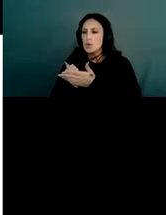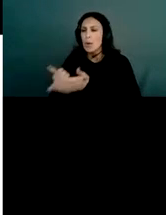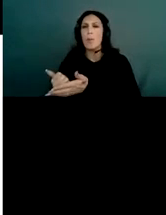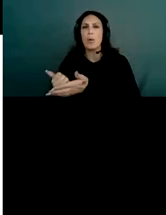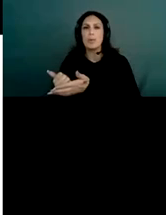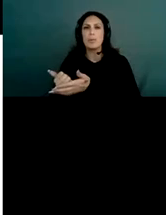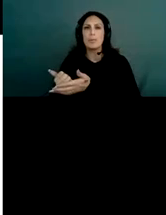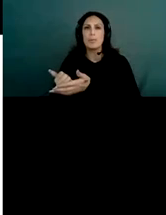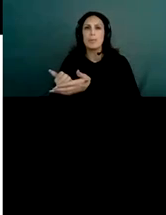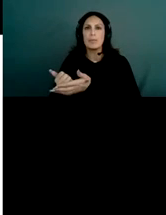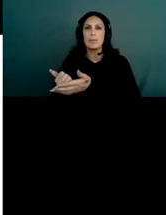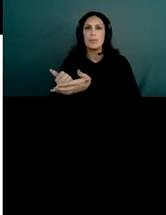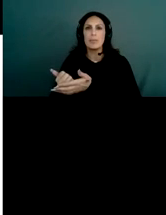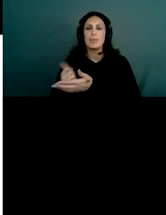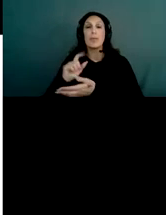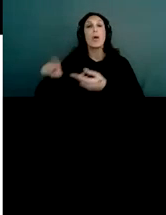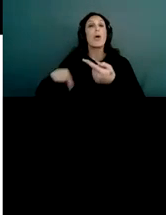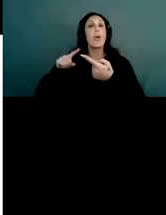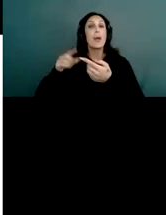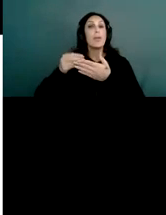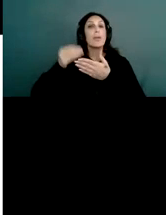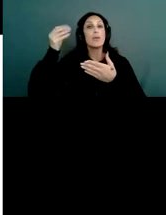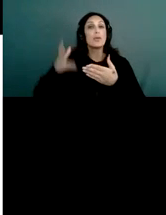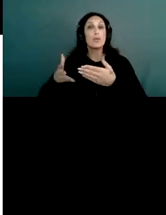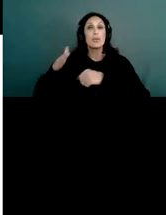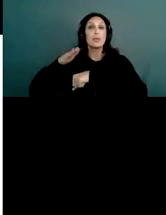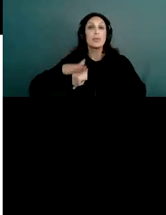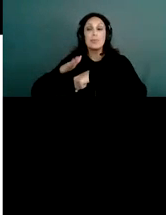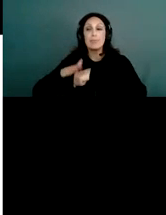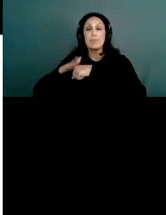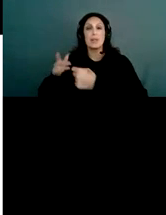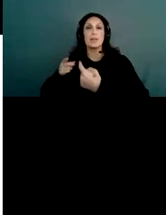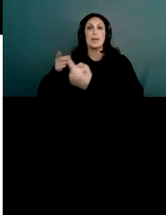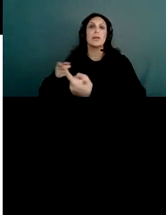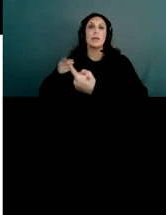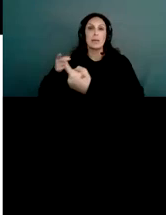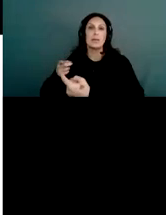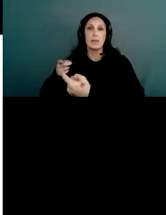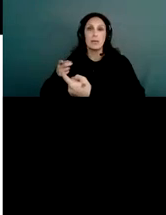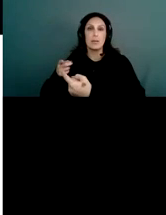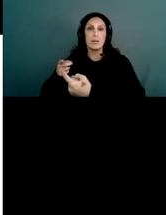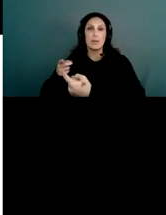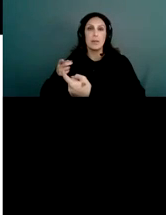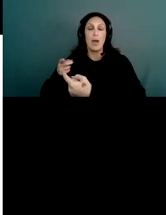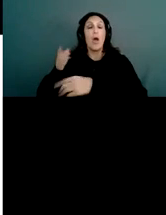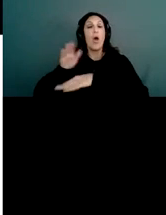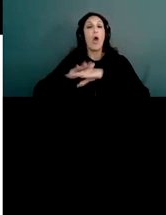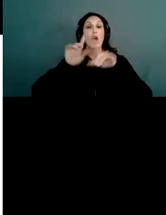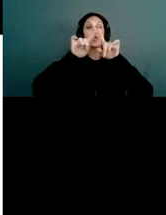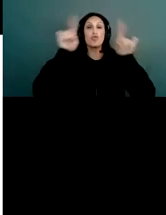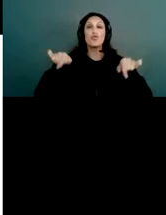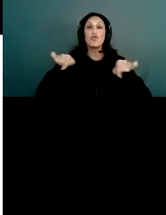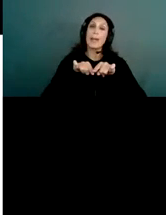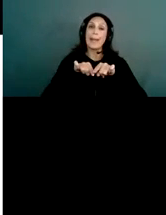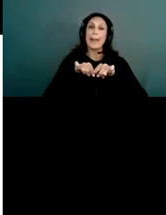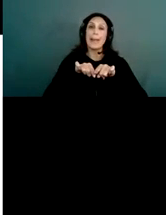notified when your child struggles. So in the case that Corey showed, there was an on-screen reteach.